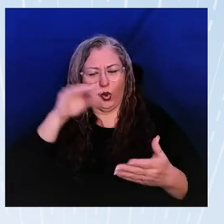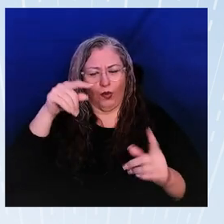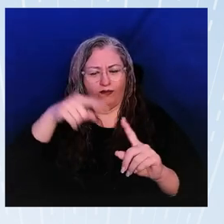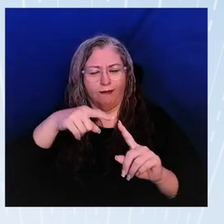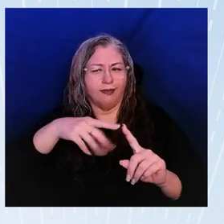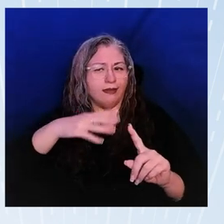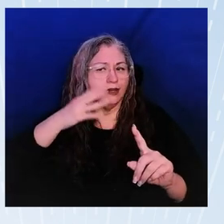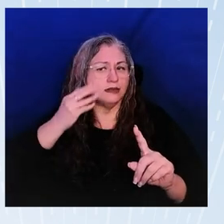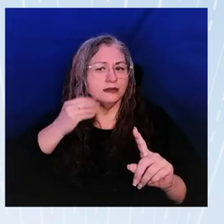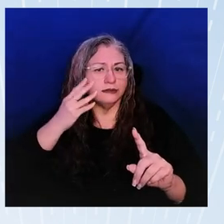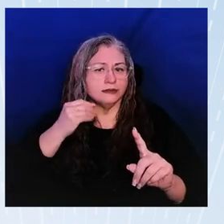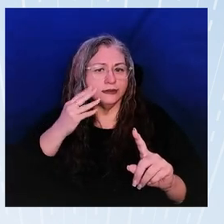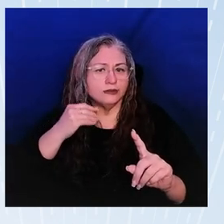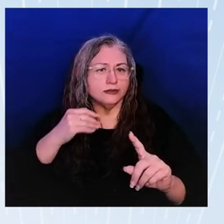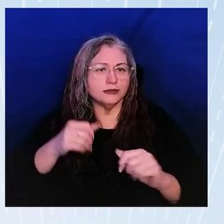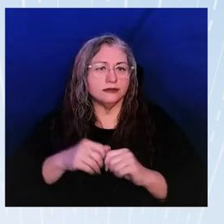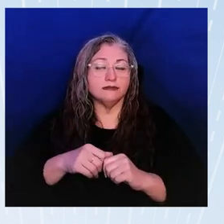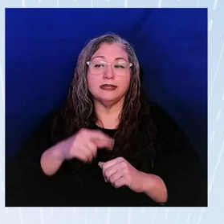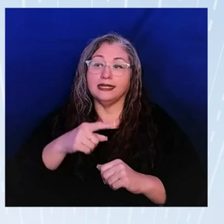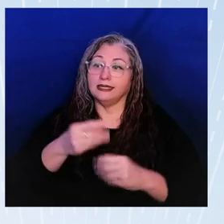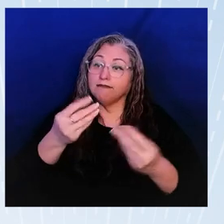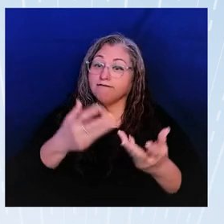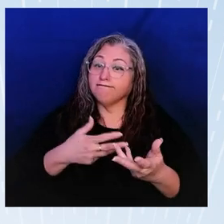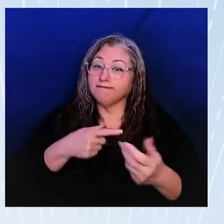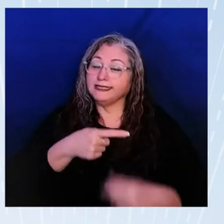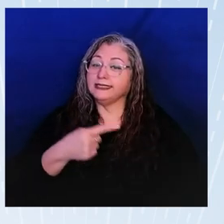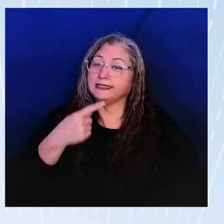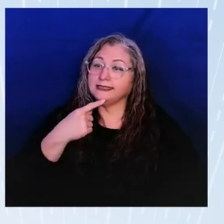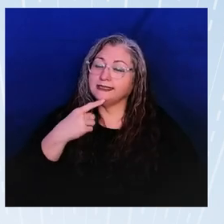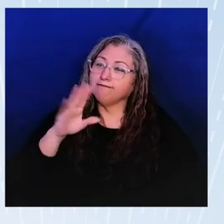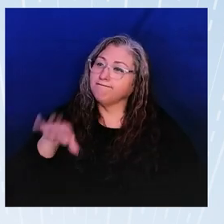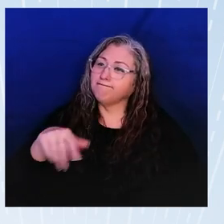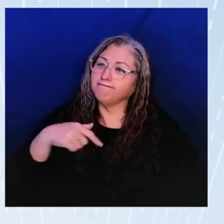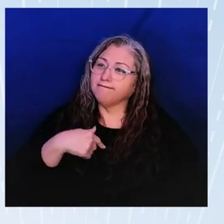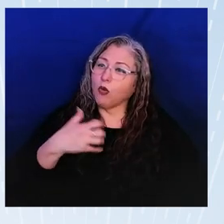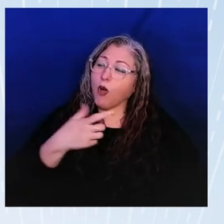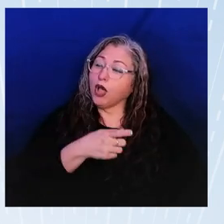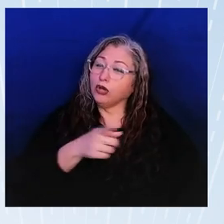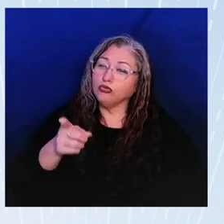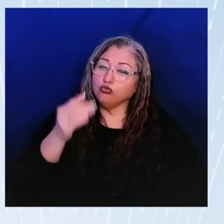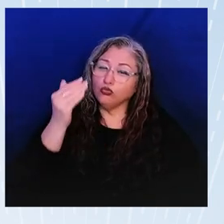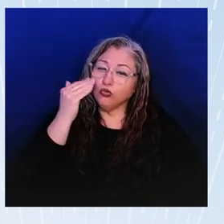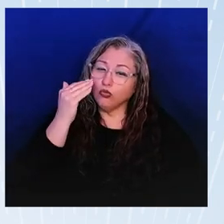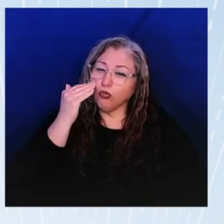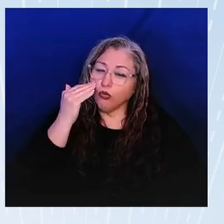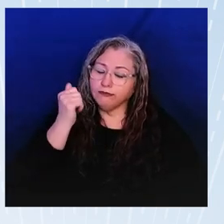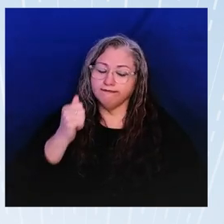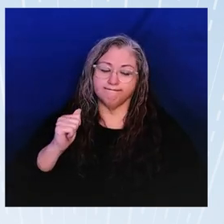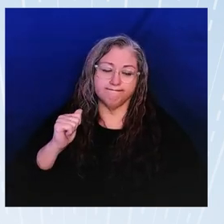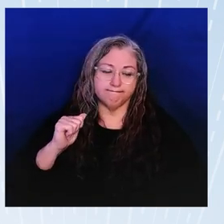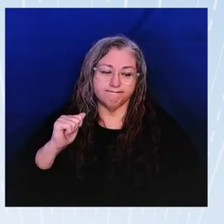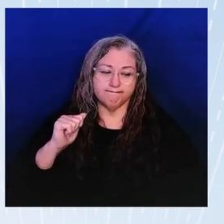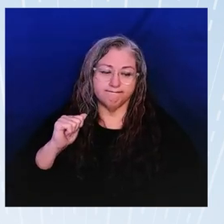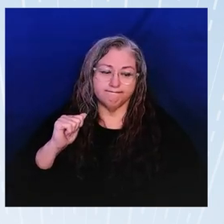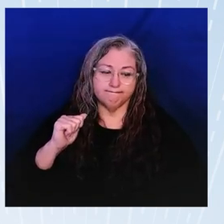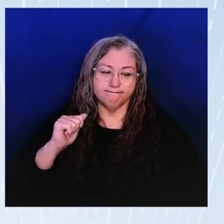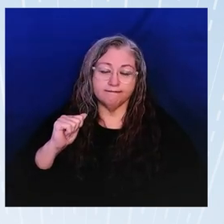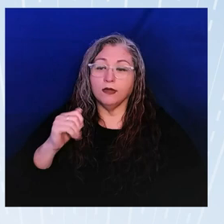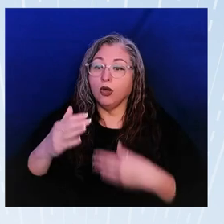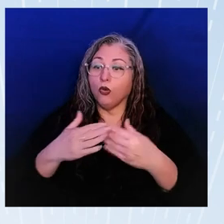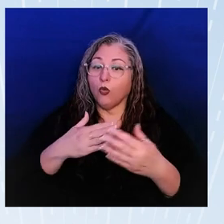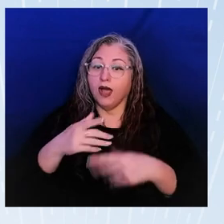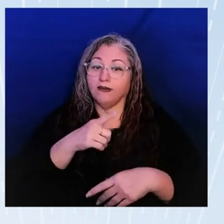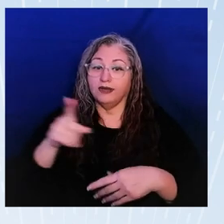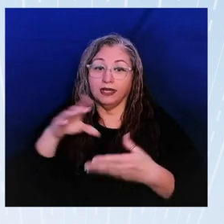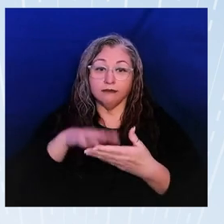experience, he shared with us, he said, "I just want all of you to know that what he learned was